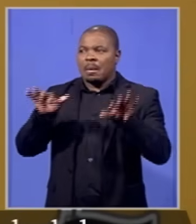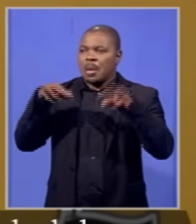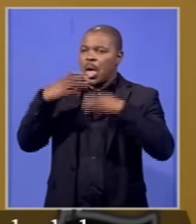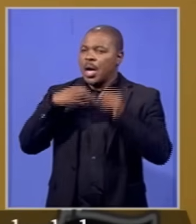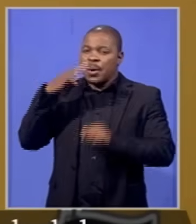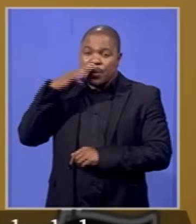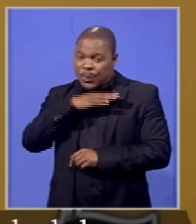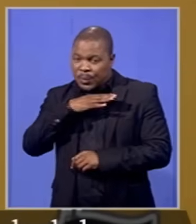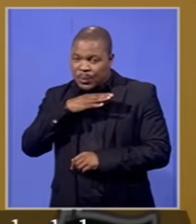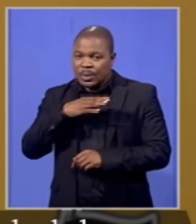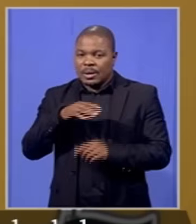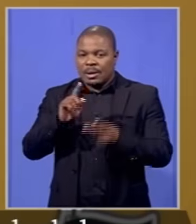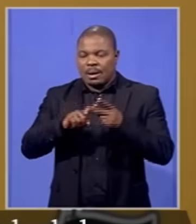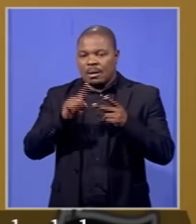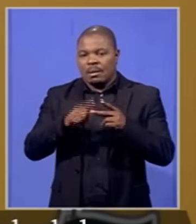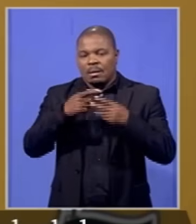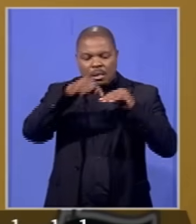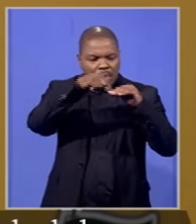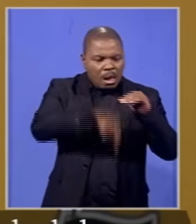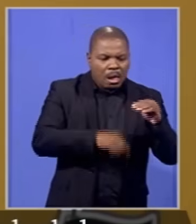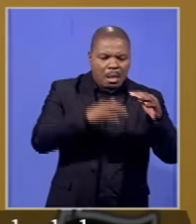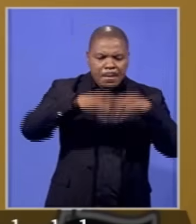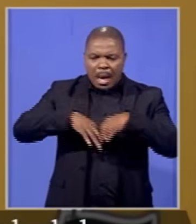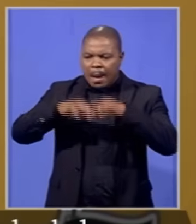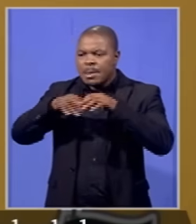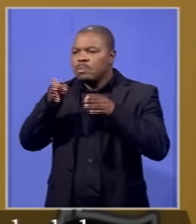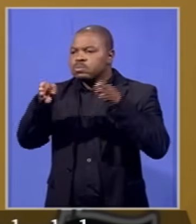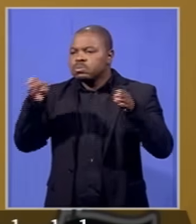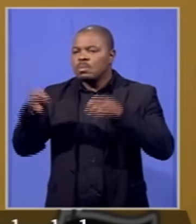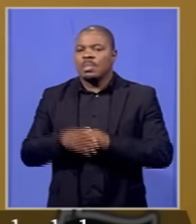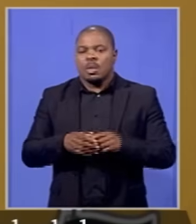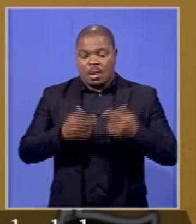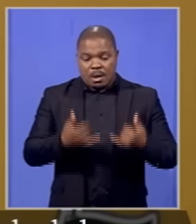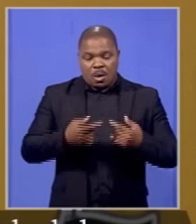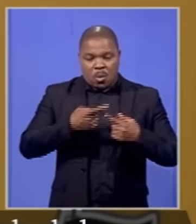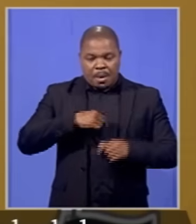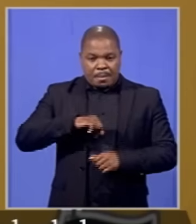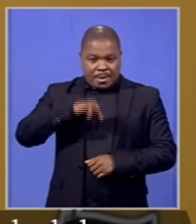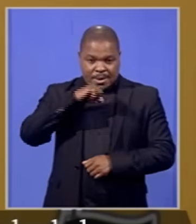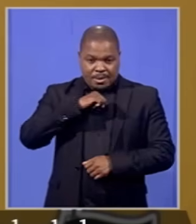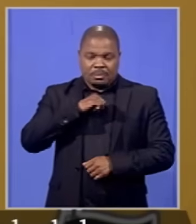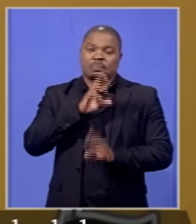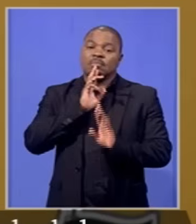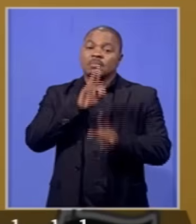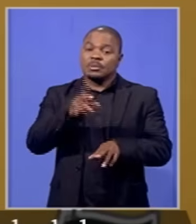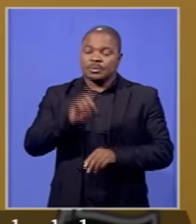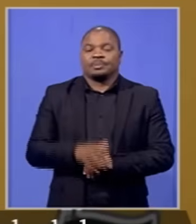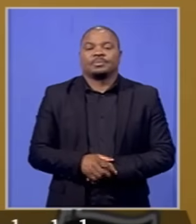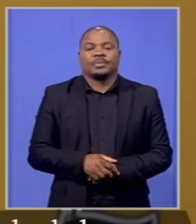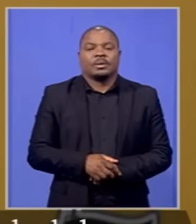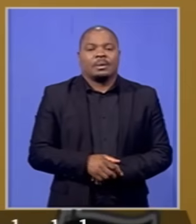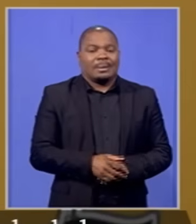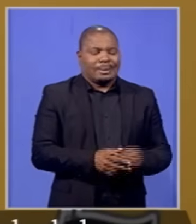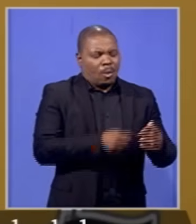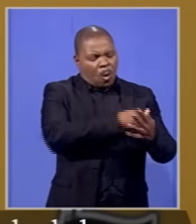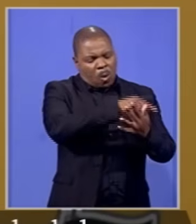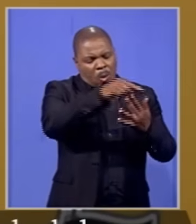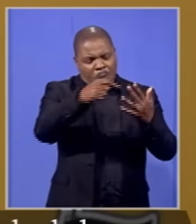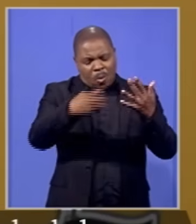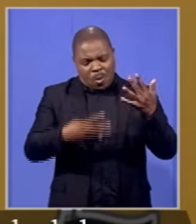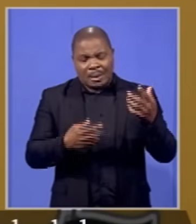unemployment, and sinkholes. We are proud to report that on each and every issue, all